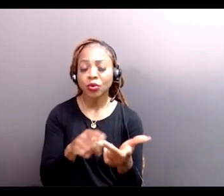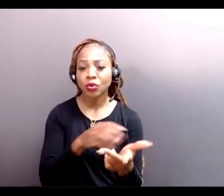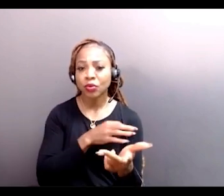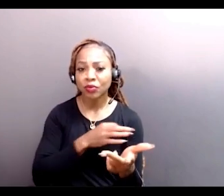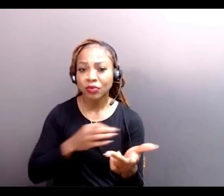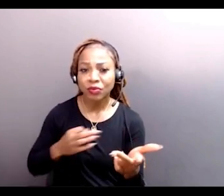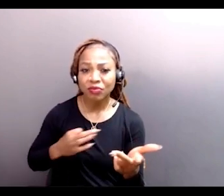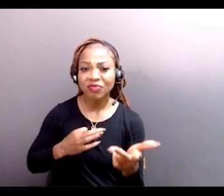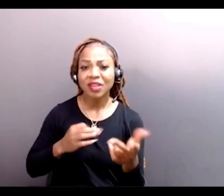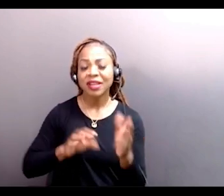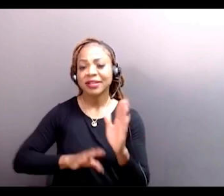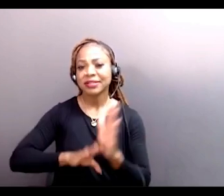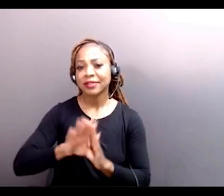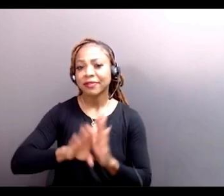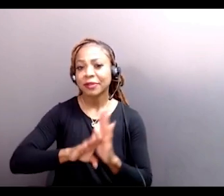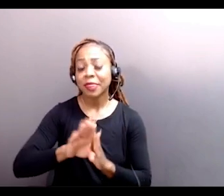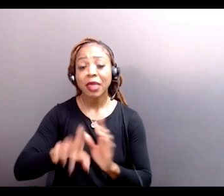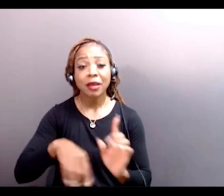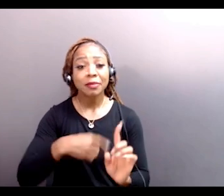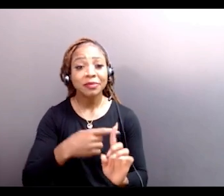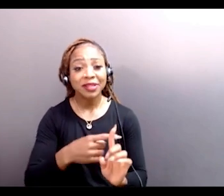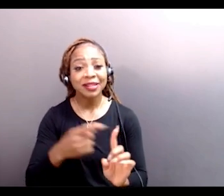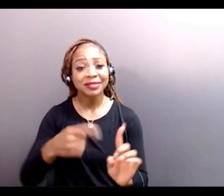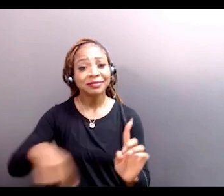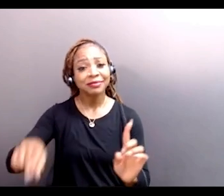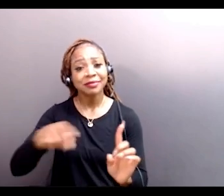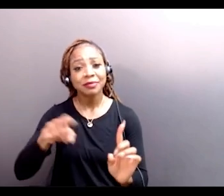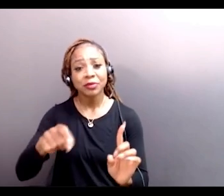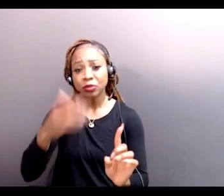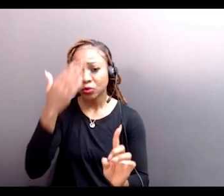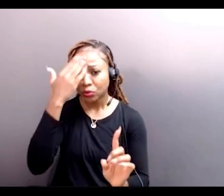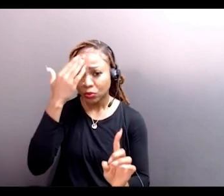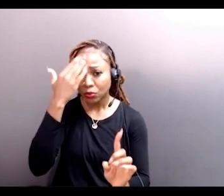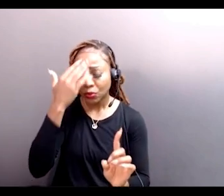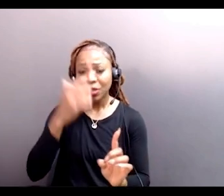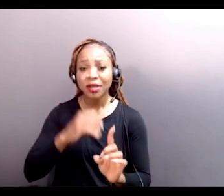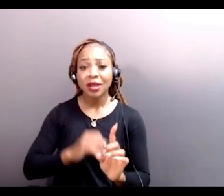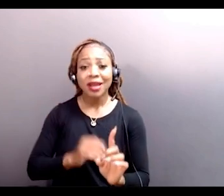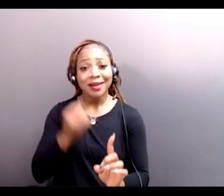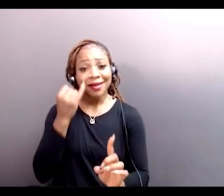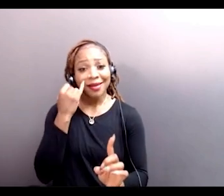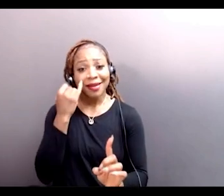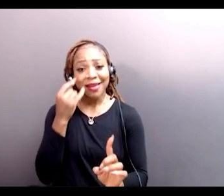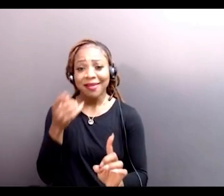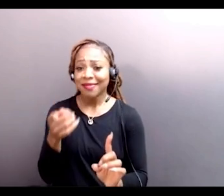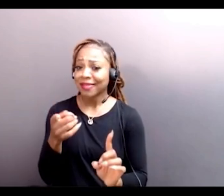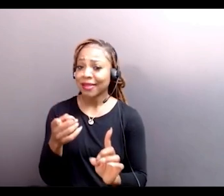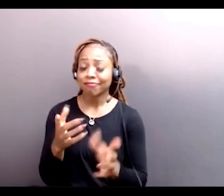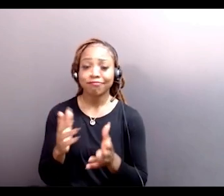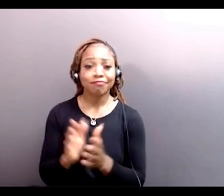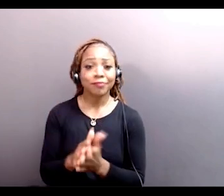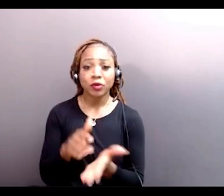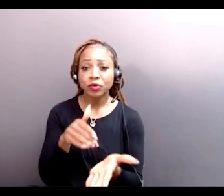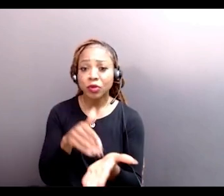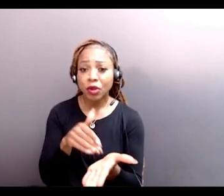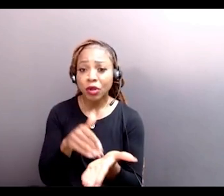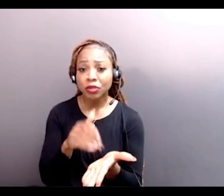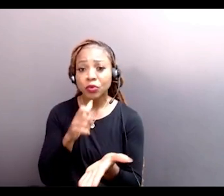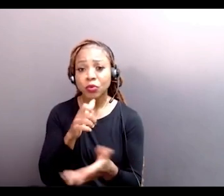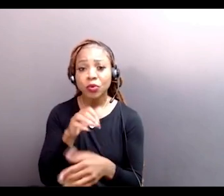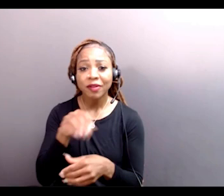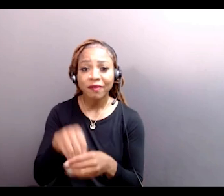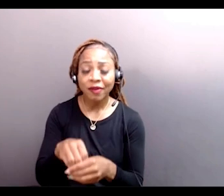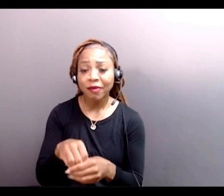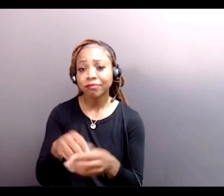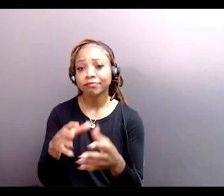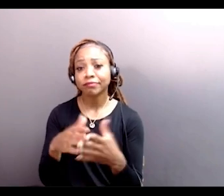practitioner development, but also what they need to know to make sure when they are working public health people or physicians who work in public